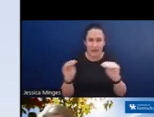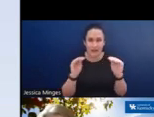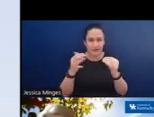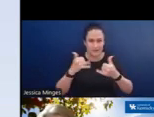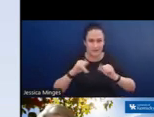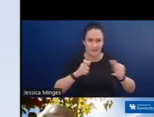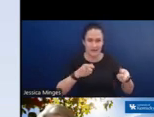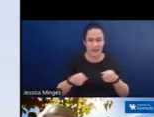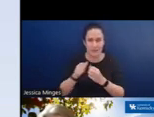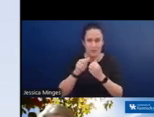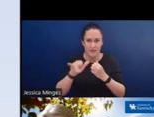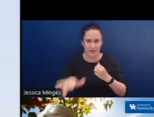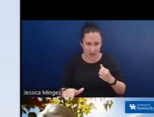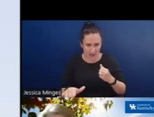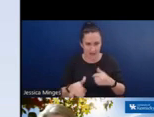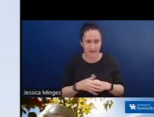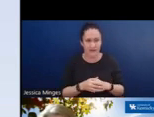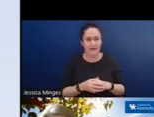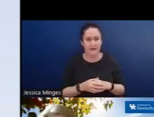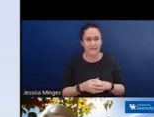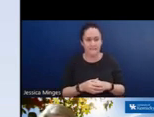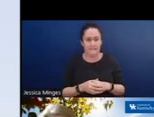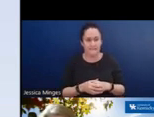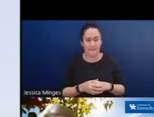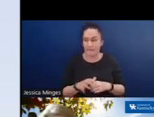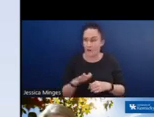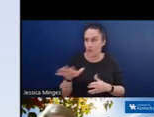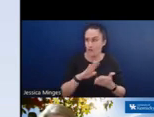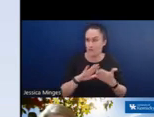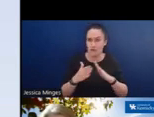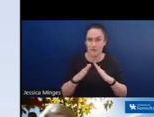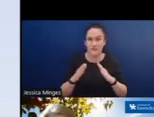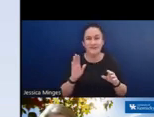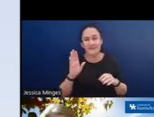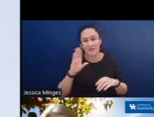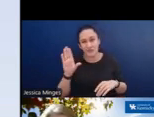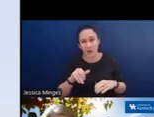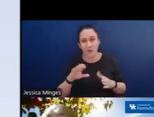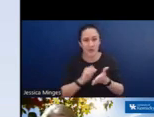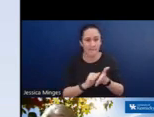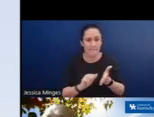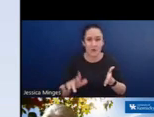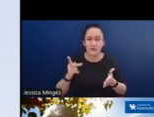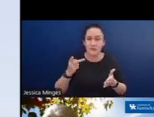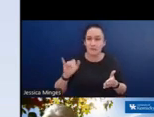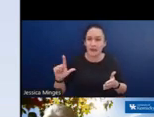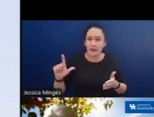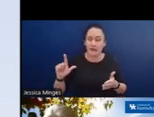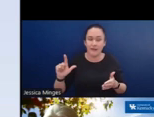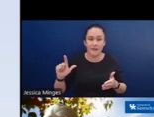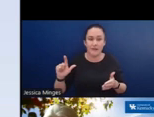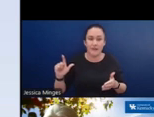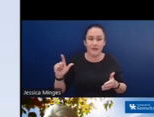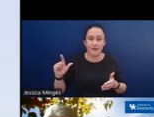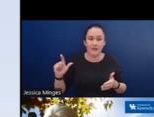in our communities about this, because the abortion pill works when